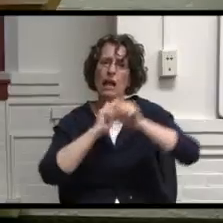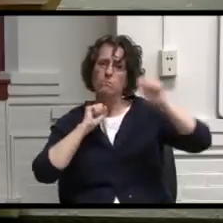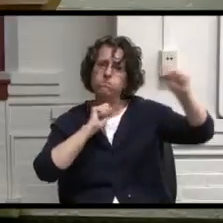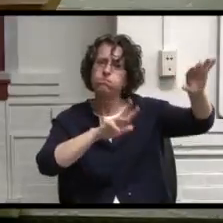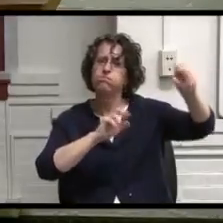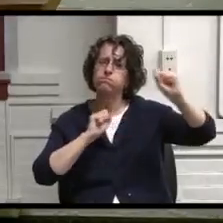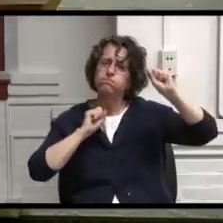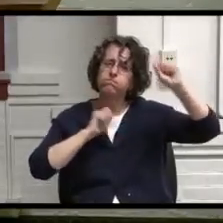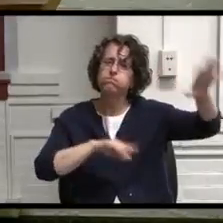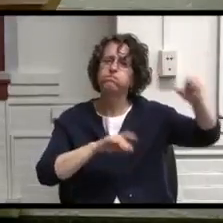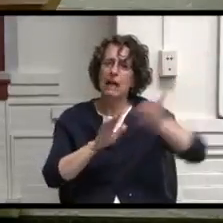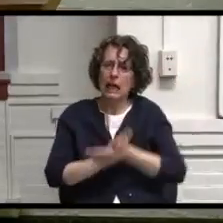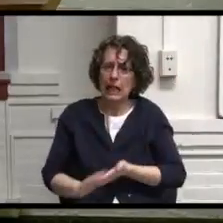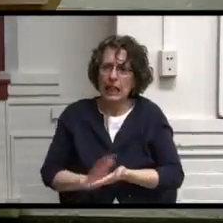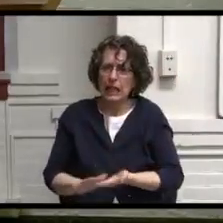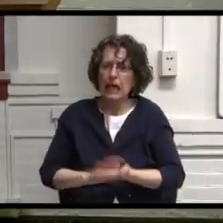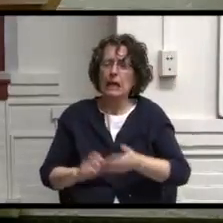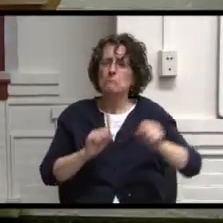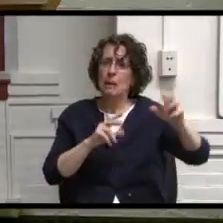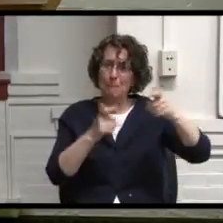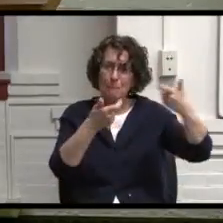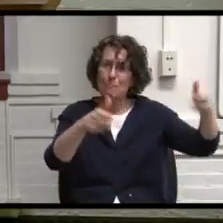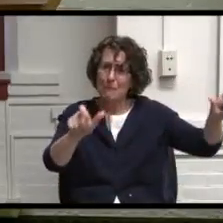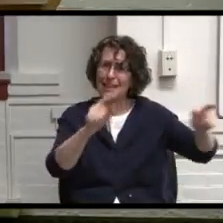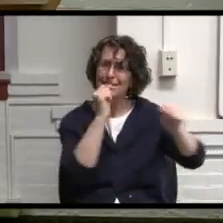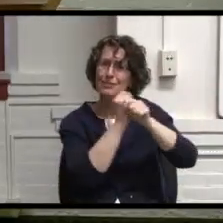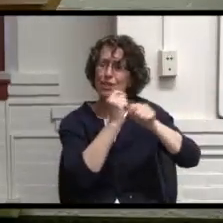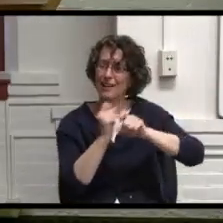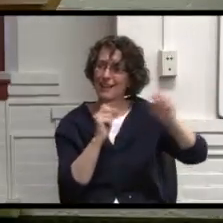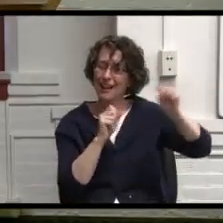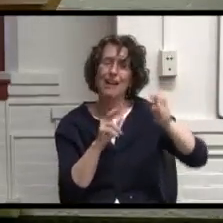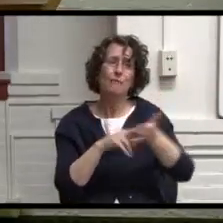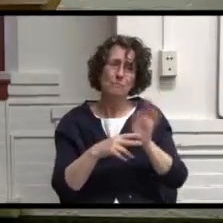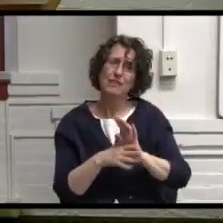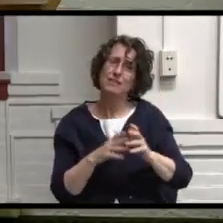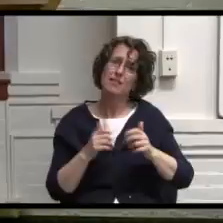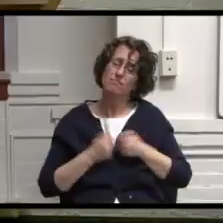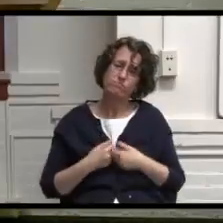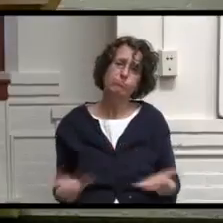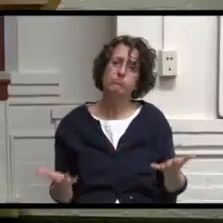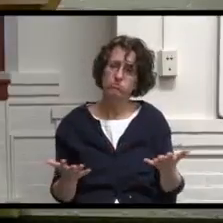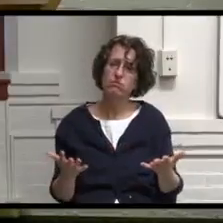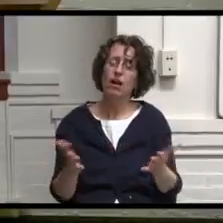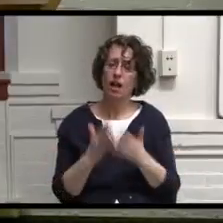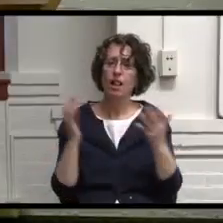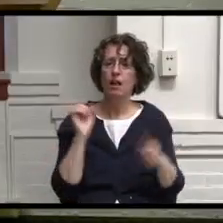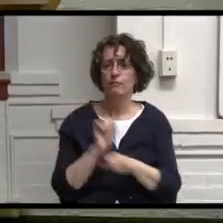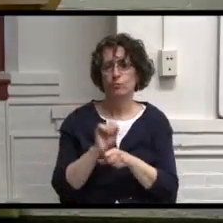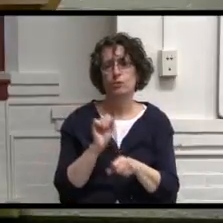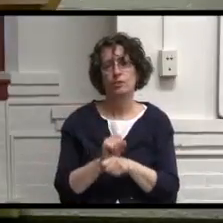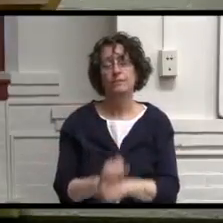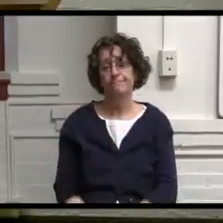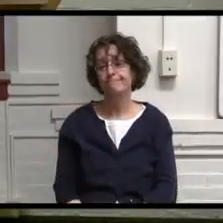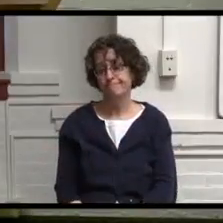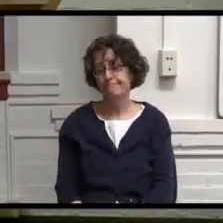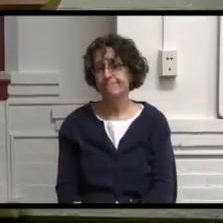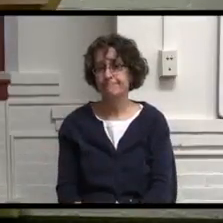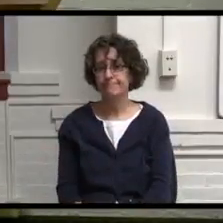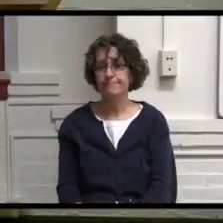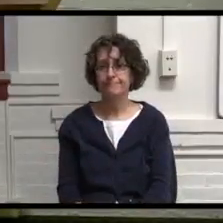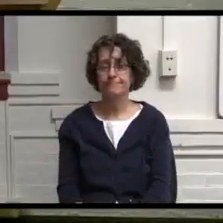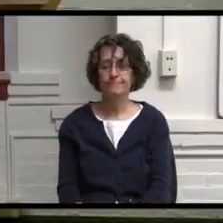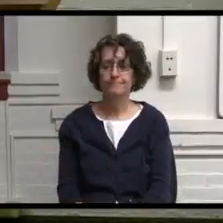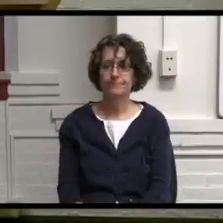one of the town's big dump trucks, you know you've had a busy day, yeah, whether you've got 5 people or 12. yep.